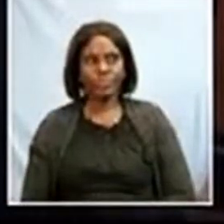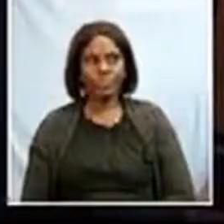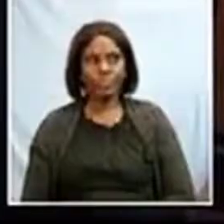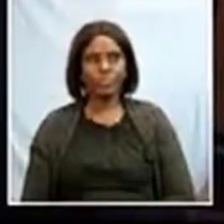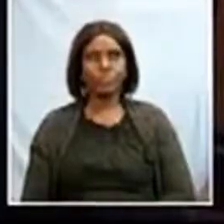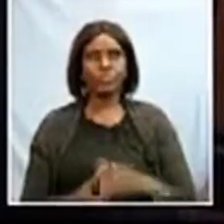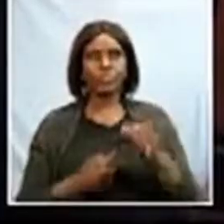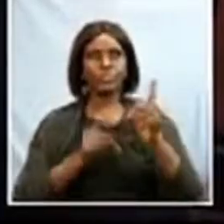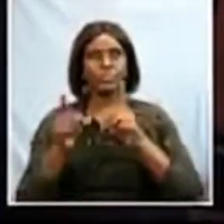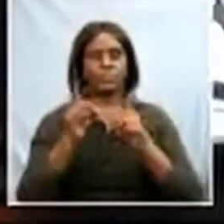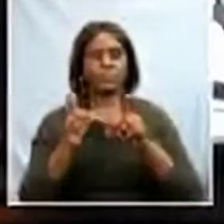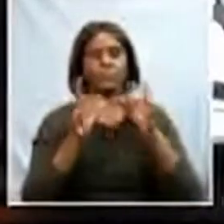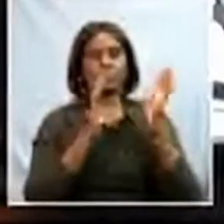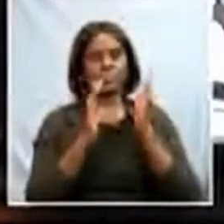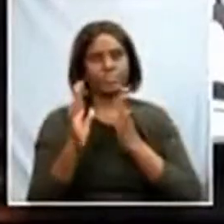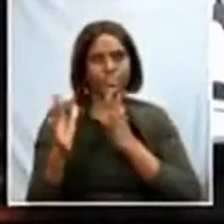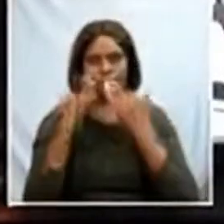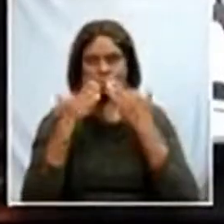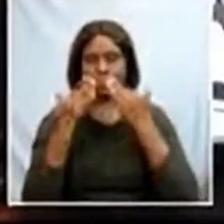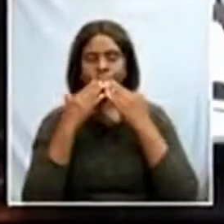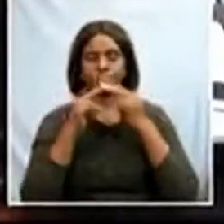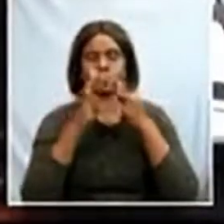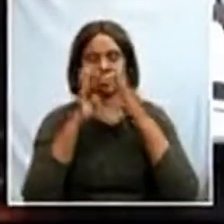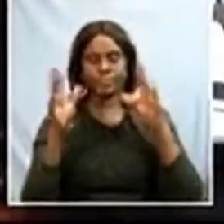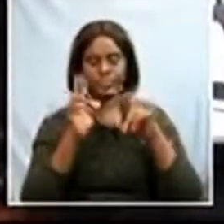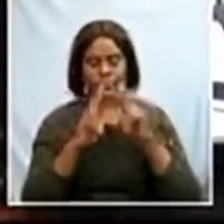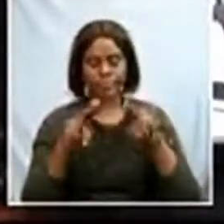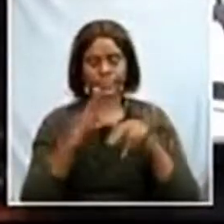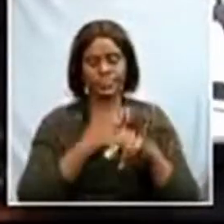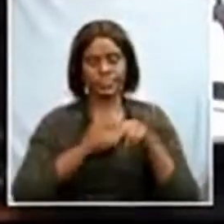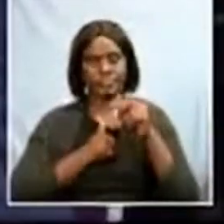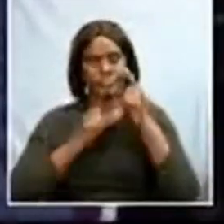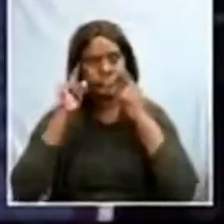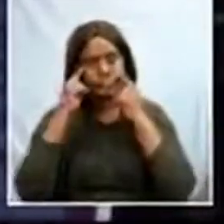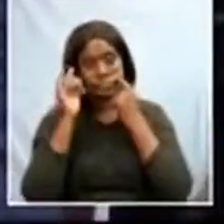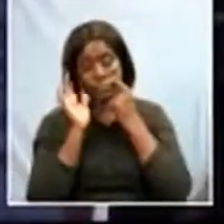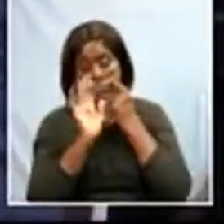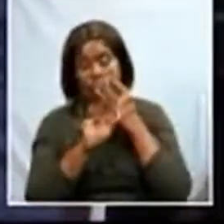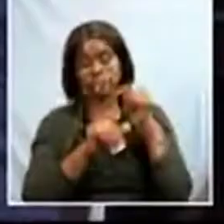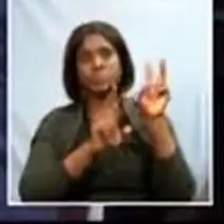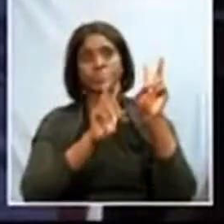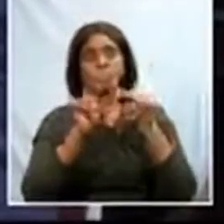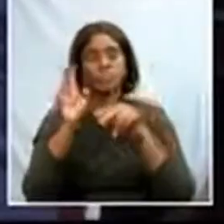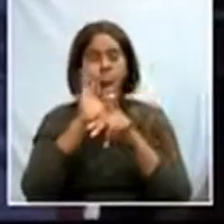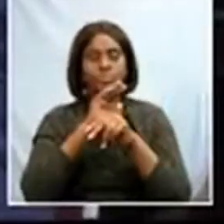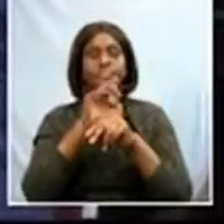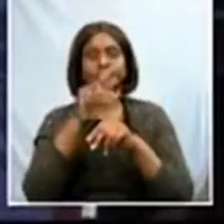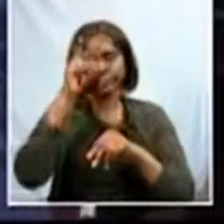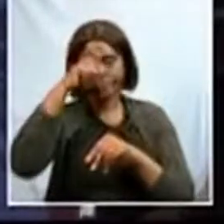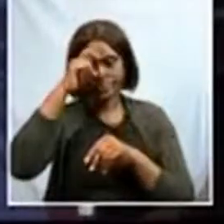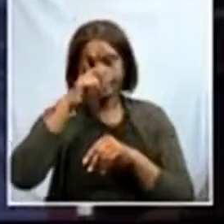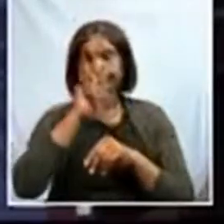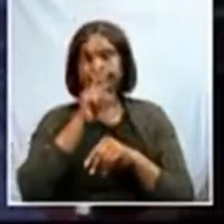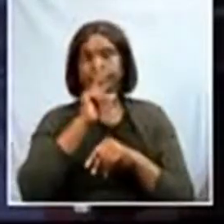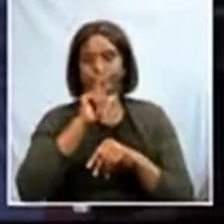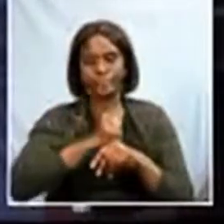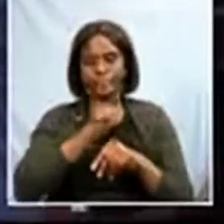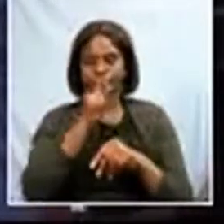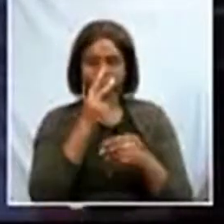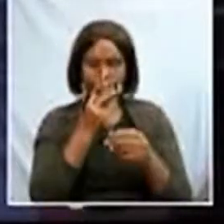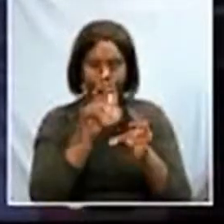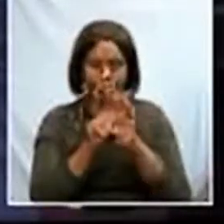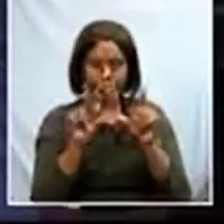Director Planning. Thank you very much, Chair. I think your observation is wise. We didn't look at it in